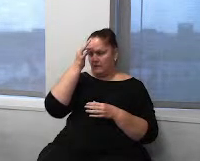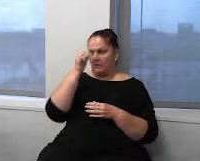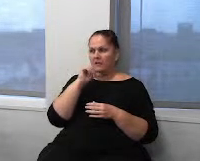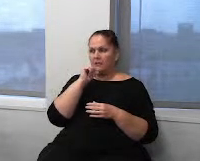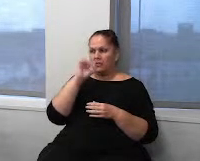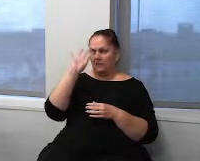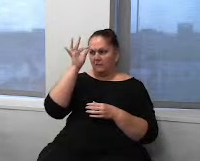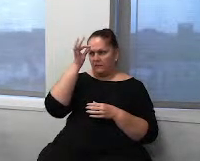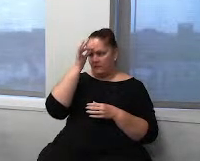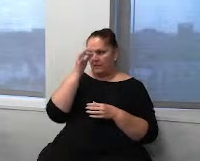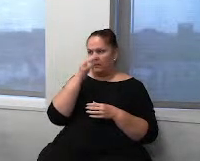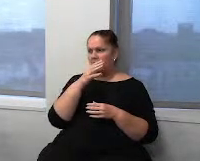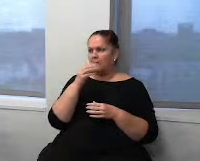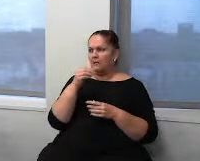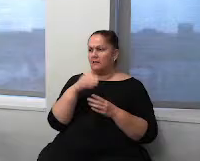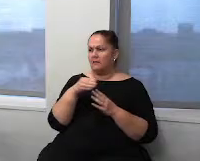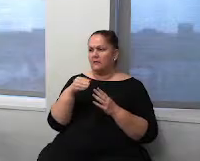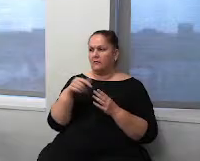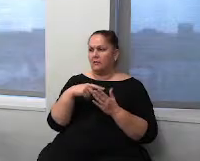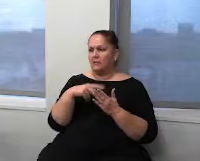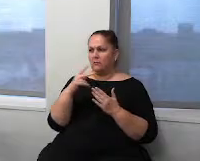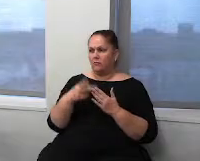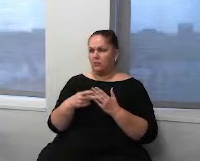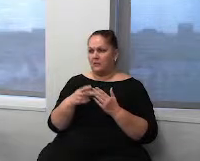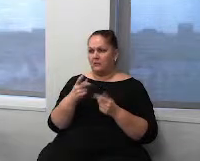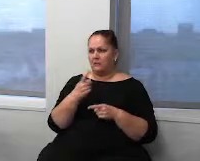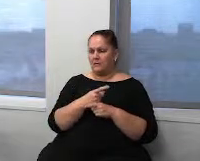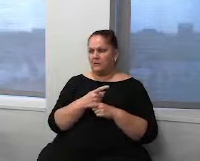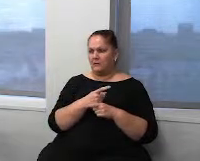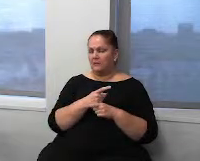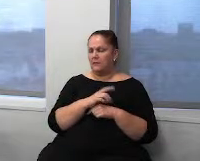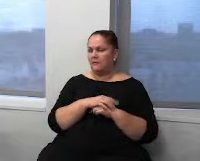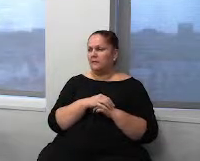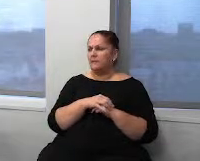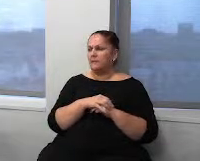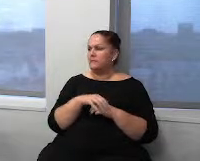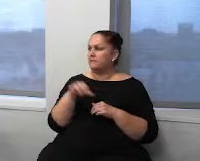federal, non-federal, and OpEx for that project, right?